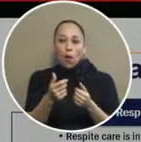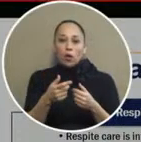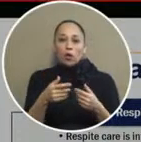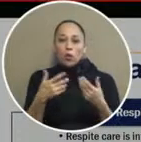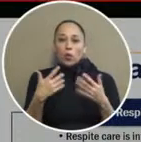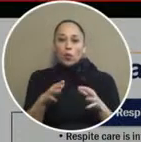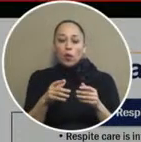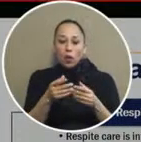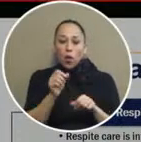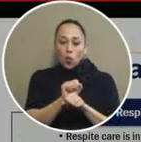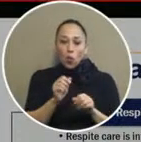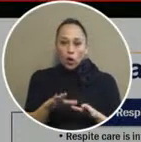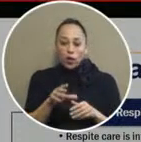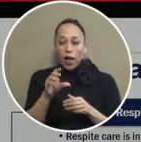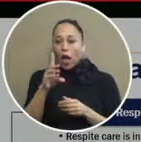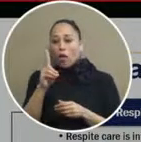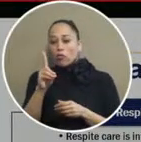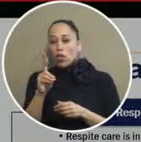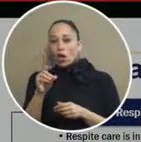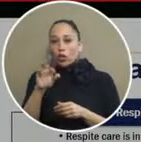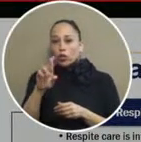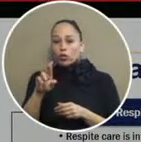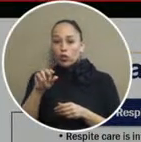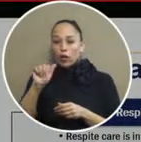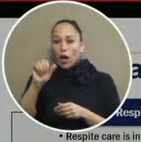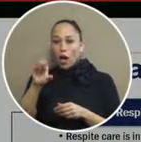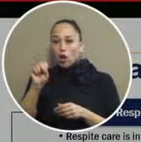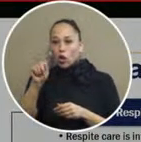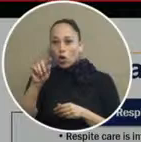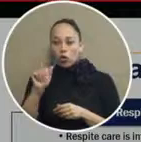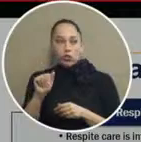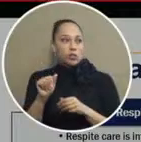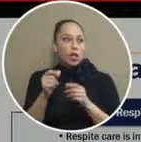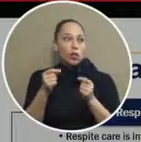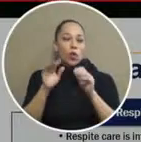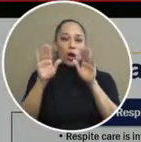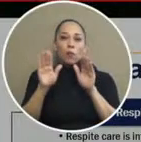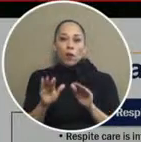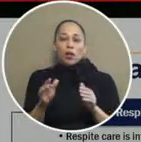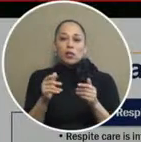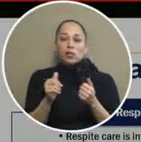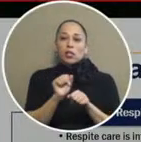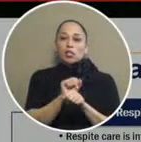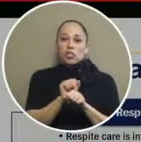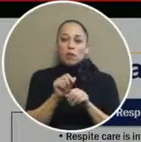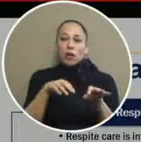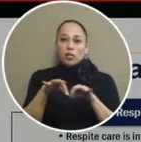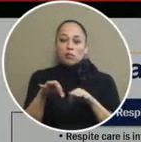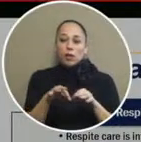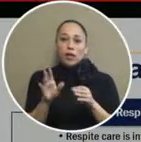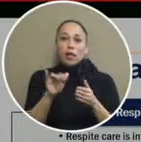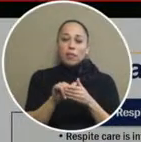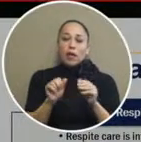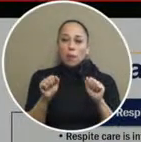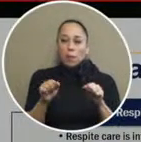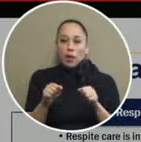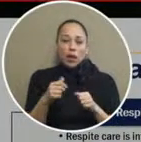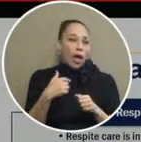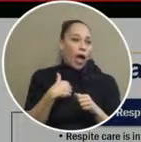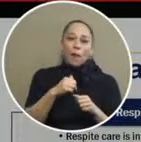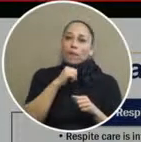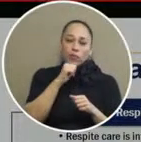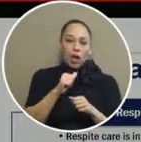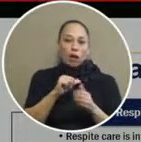that Dr. Acosta did a great job at the last meeting explaining that. Credit counseling and bankability. Again, I'm not